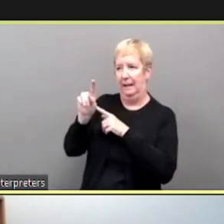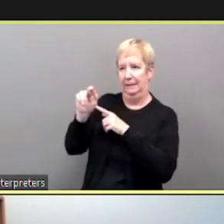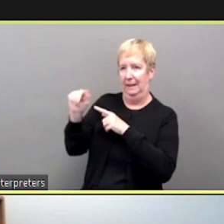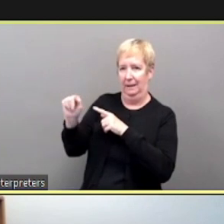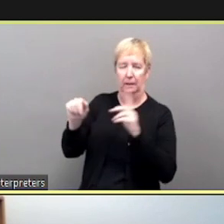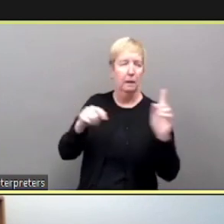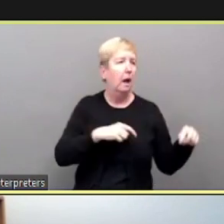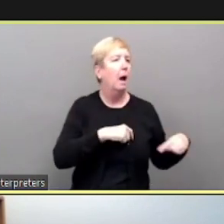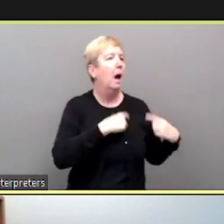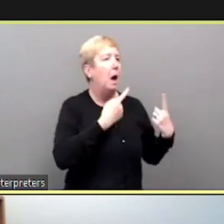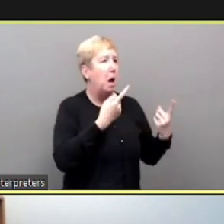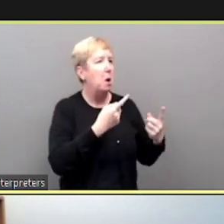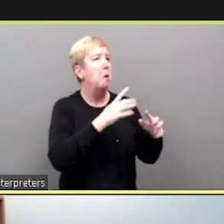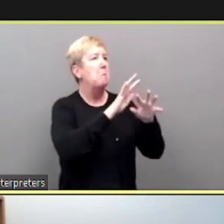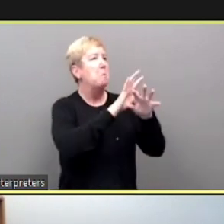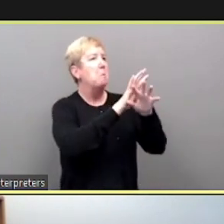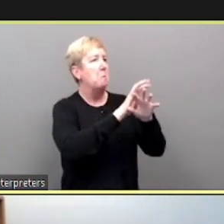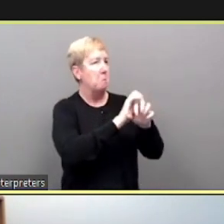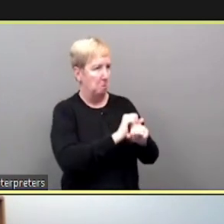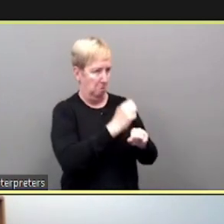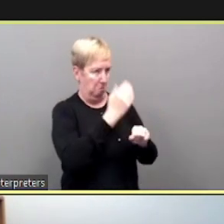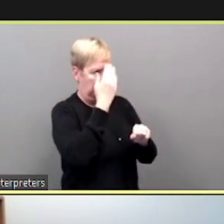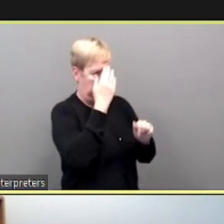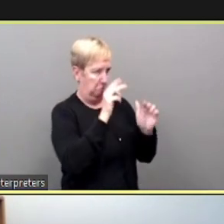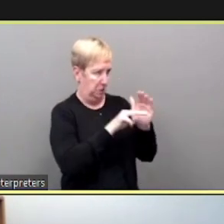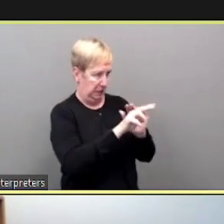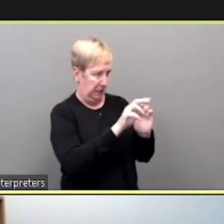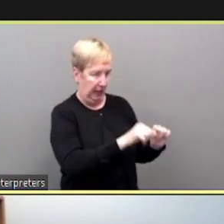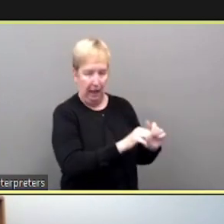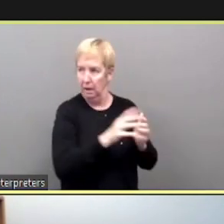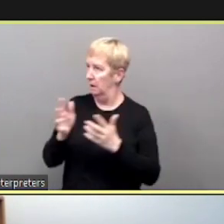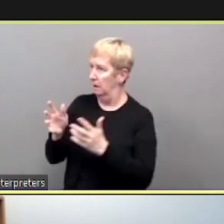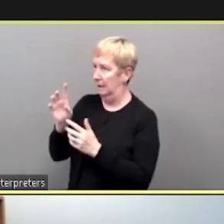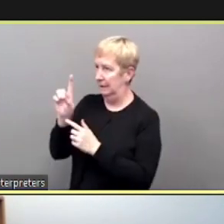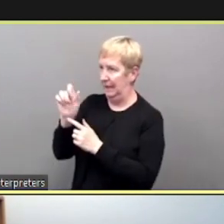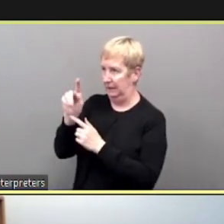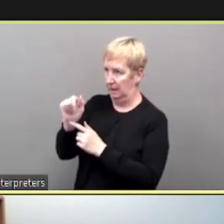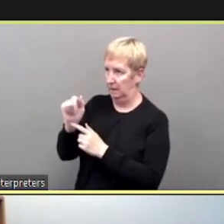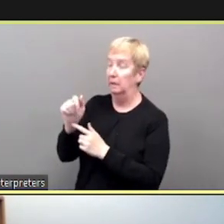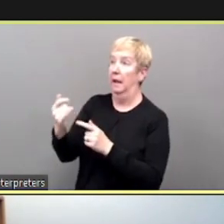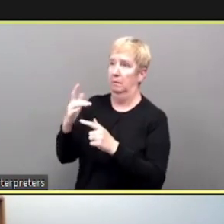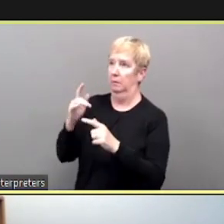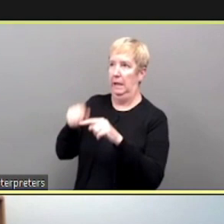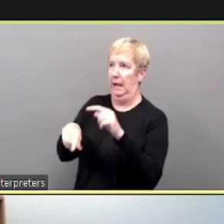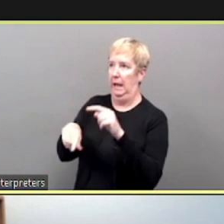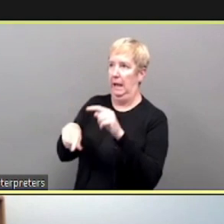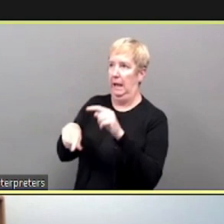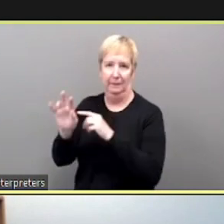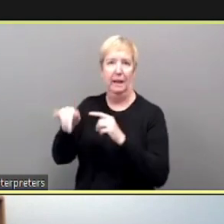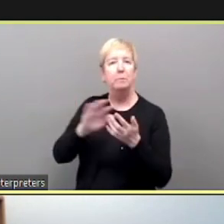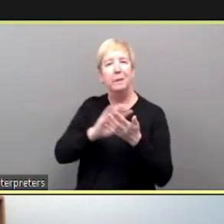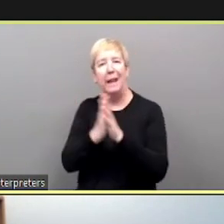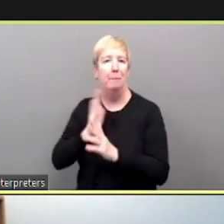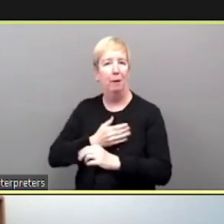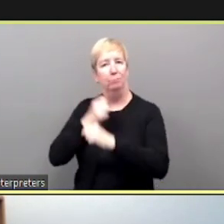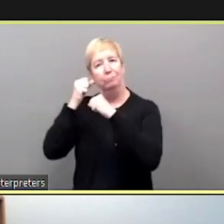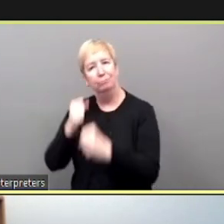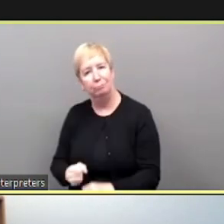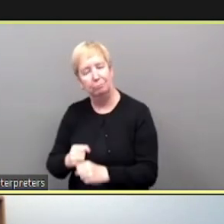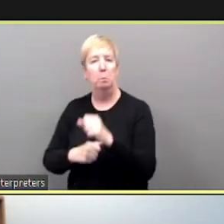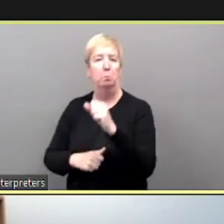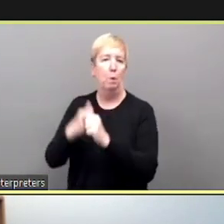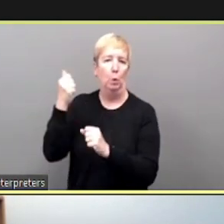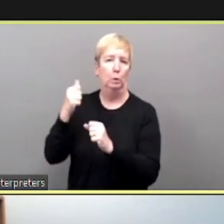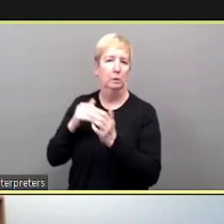that in late June or so, the Delta variant became the predominant strain or variant that